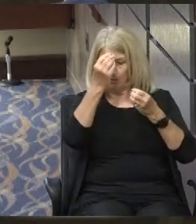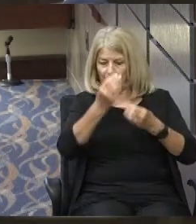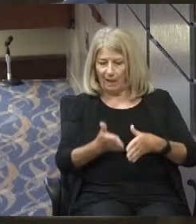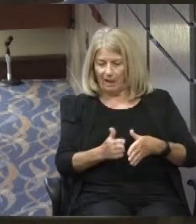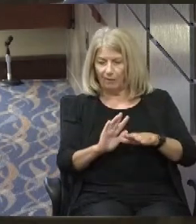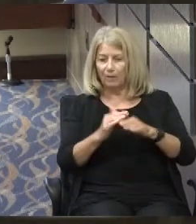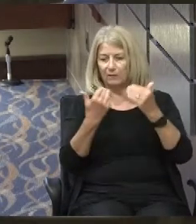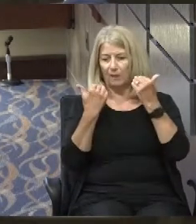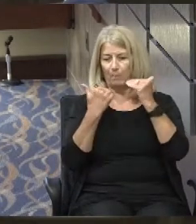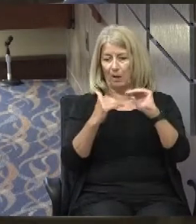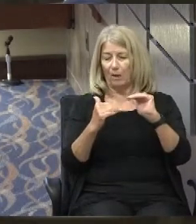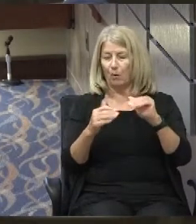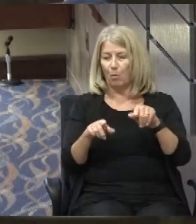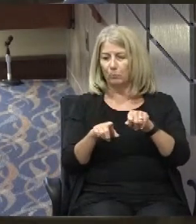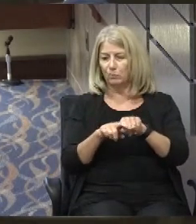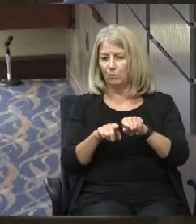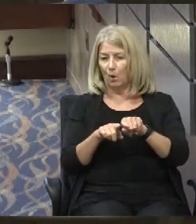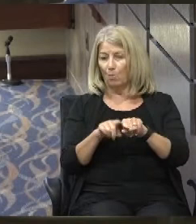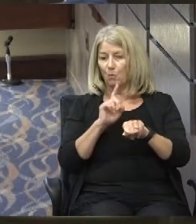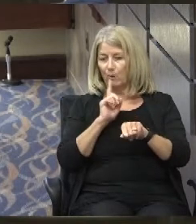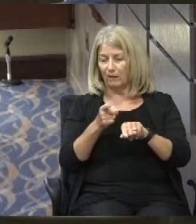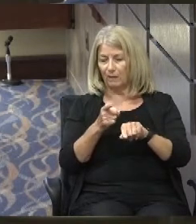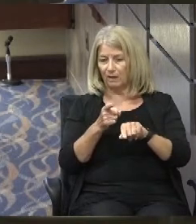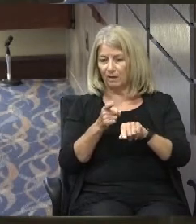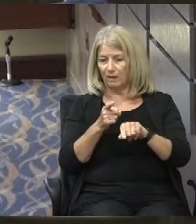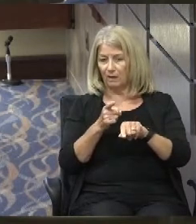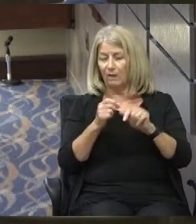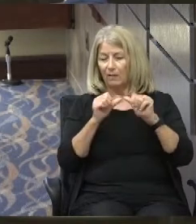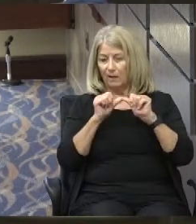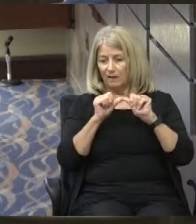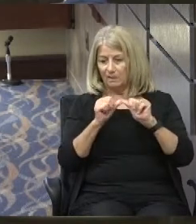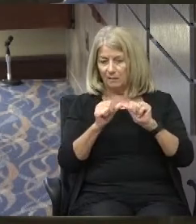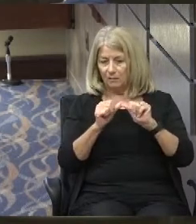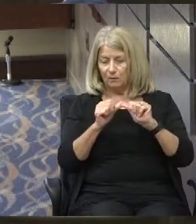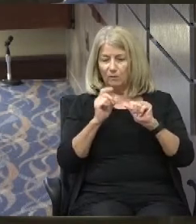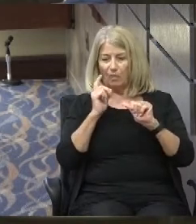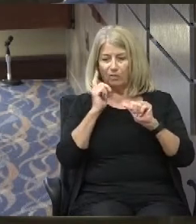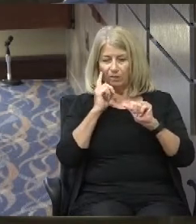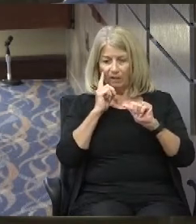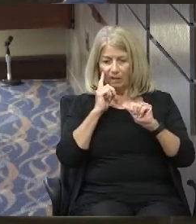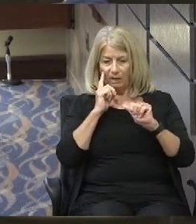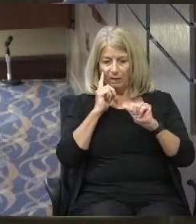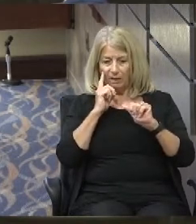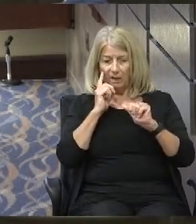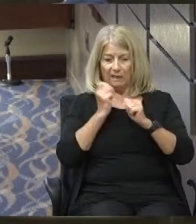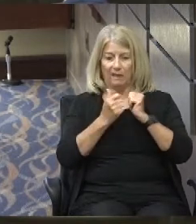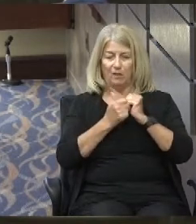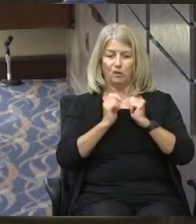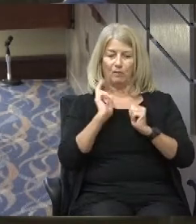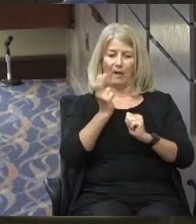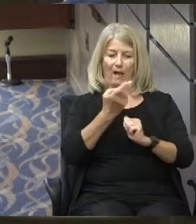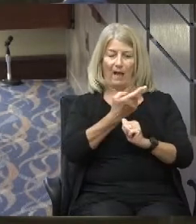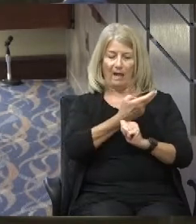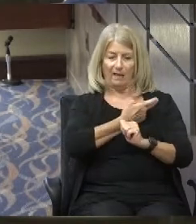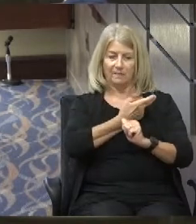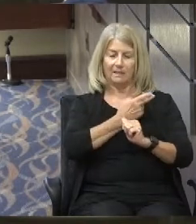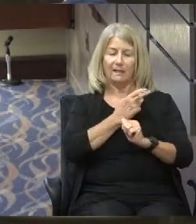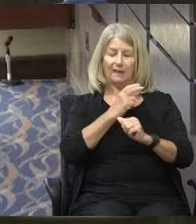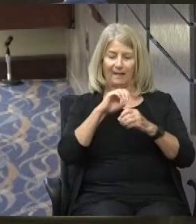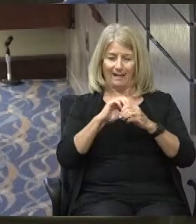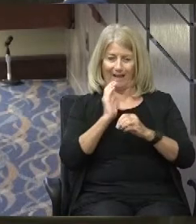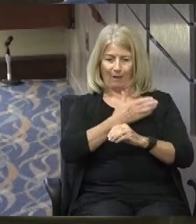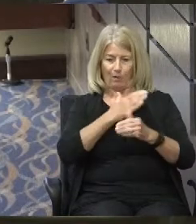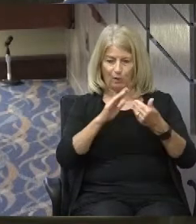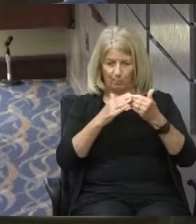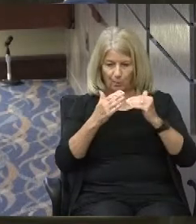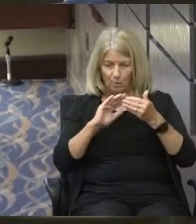think also really thinking through, continuing to think through as we go, each of us in our community, as